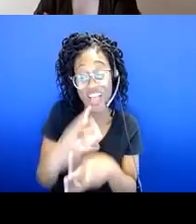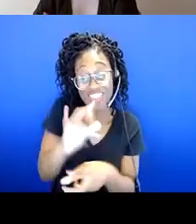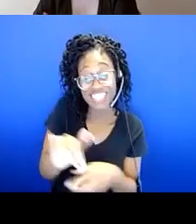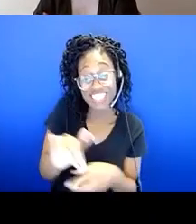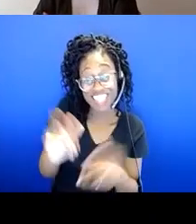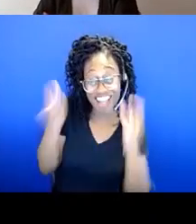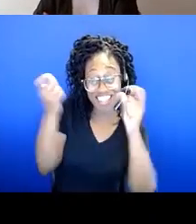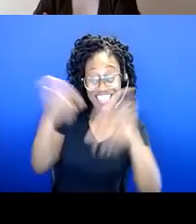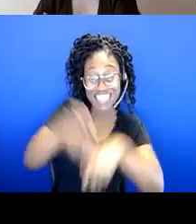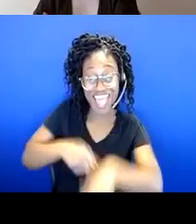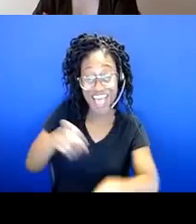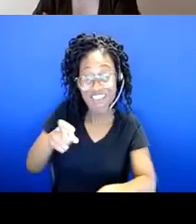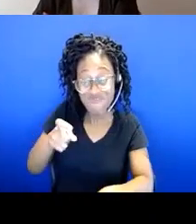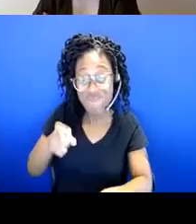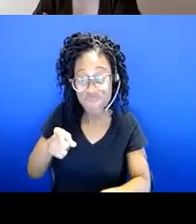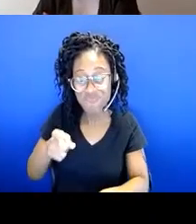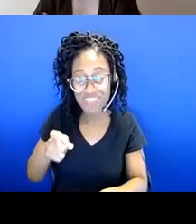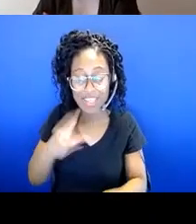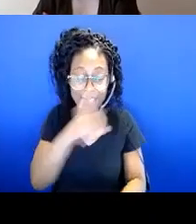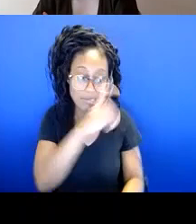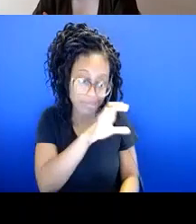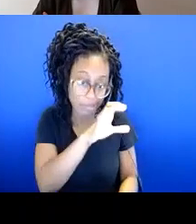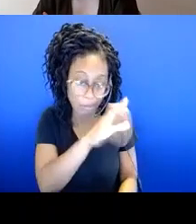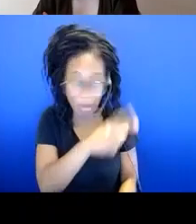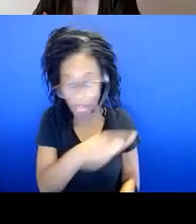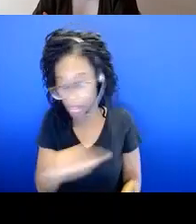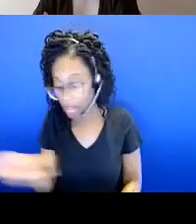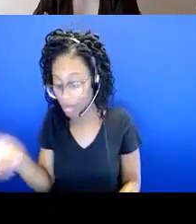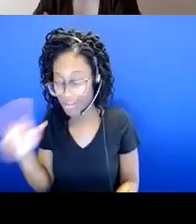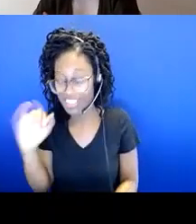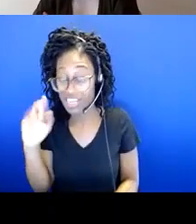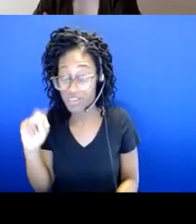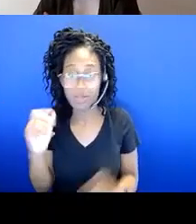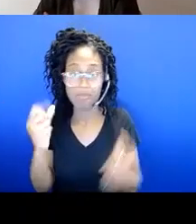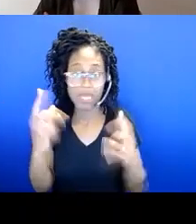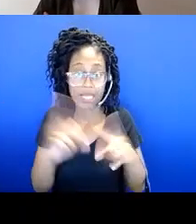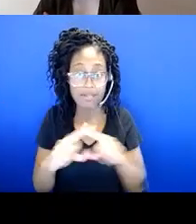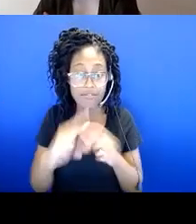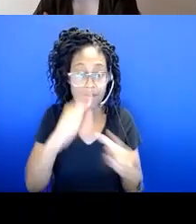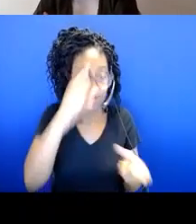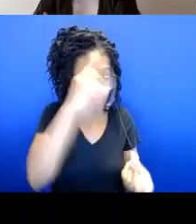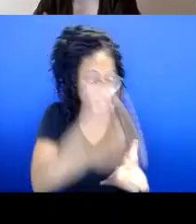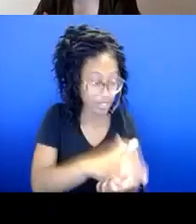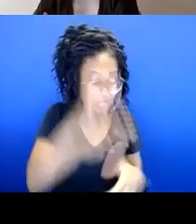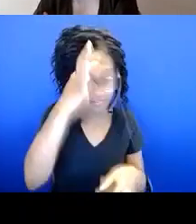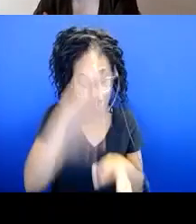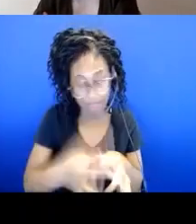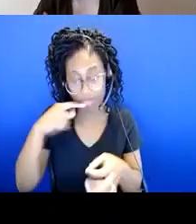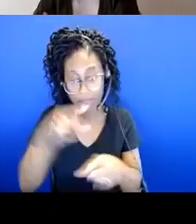in December across different beliefs and faiths and commitments,